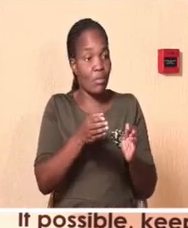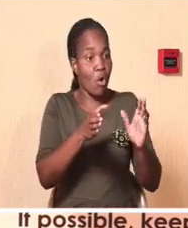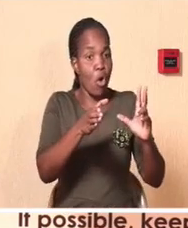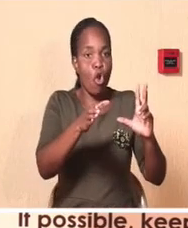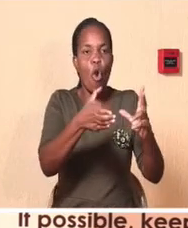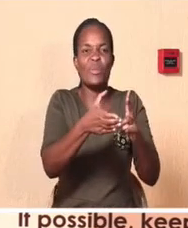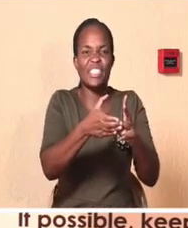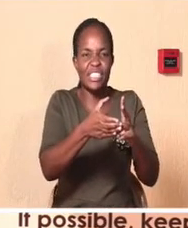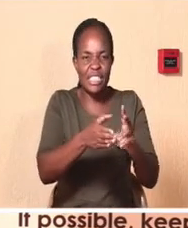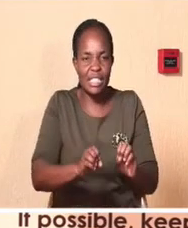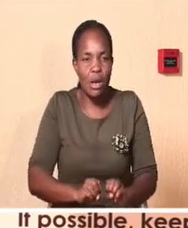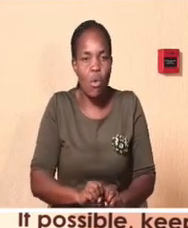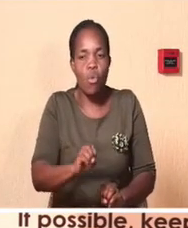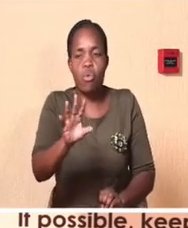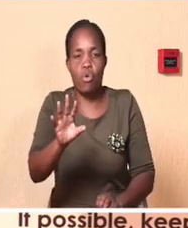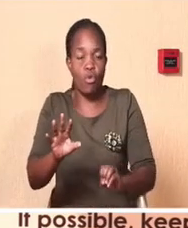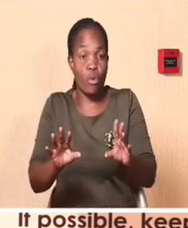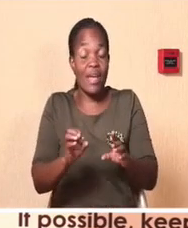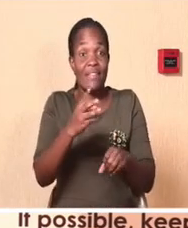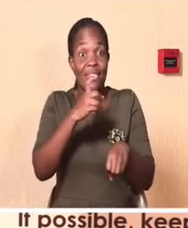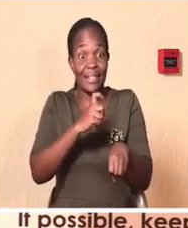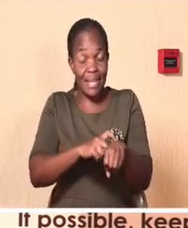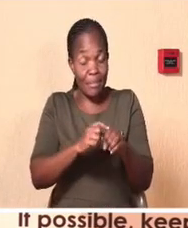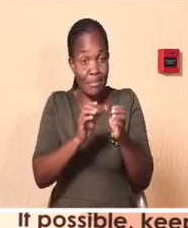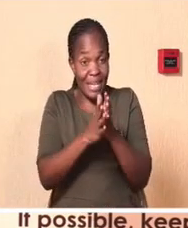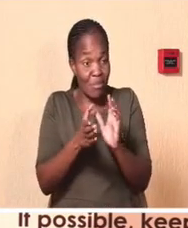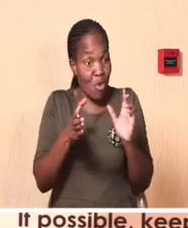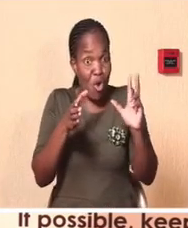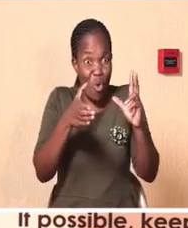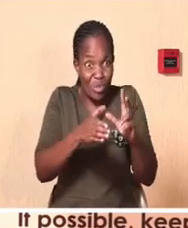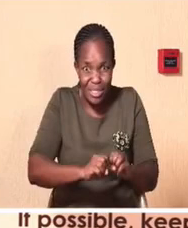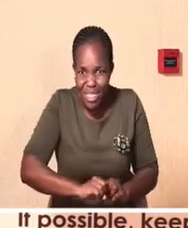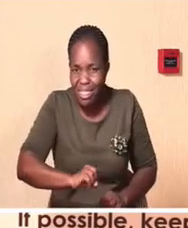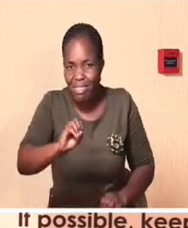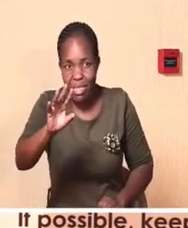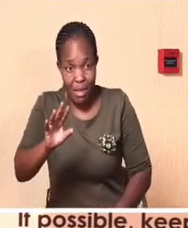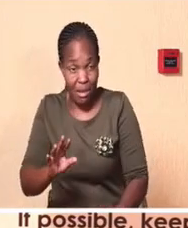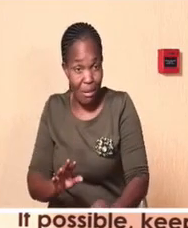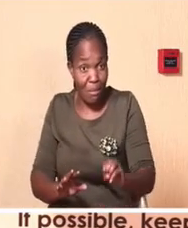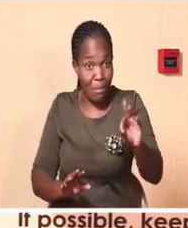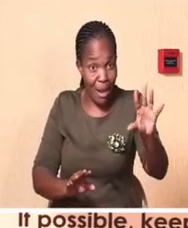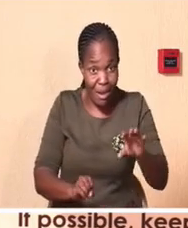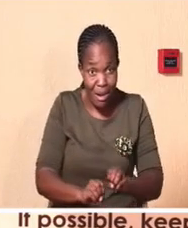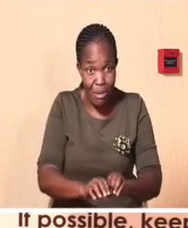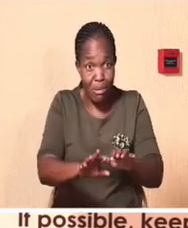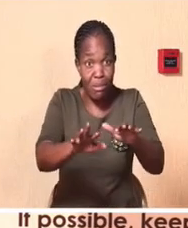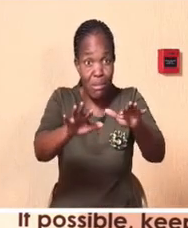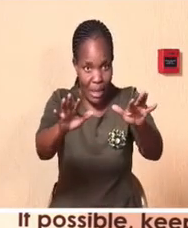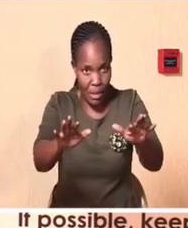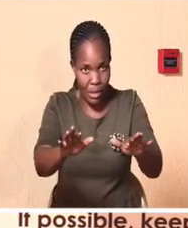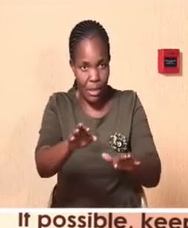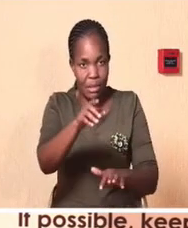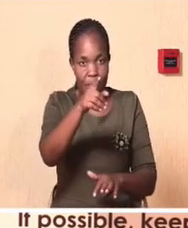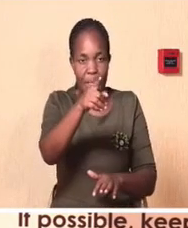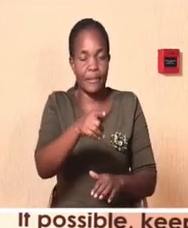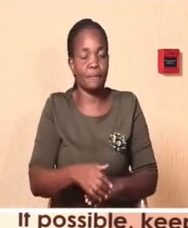transmission, because once you get into community transmission, then you are not ahead of the